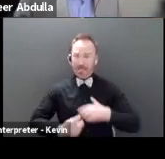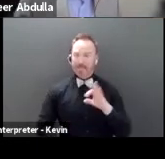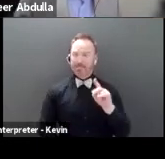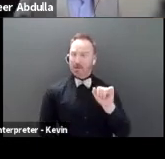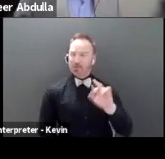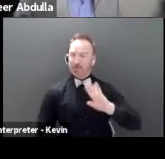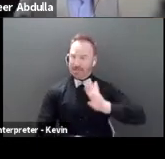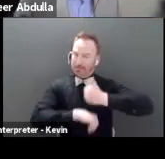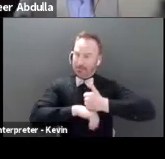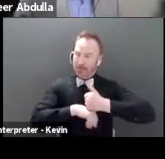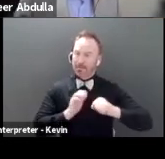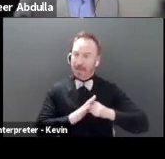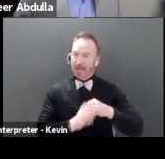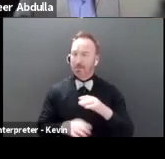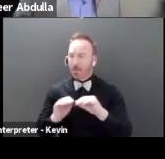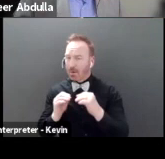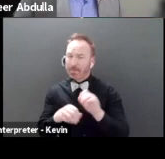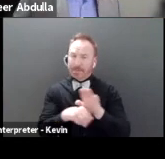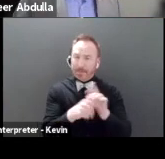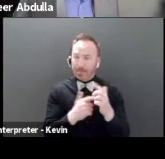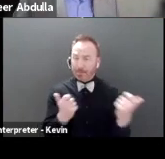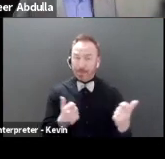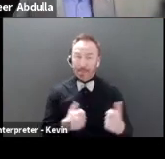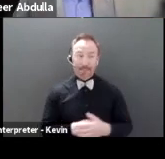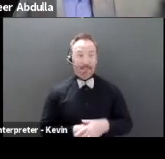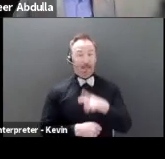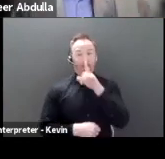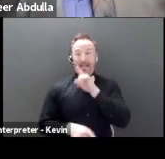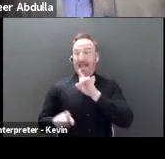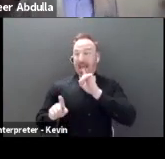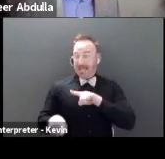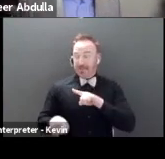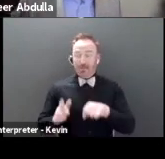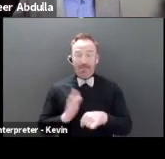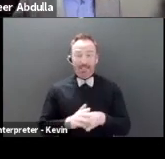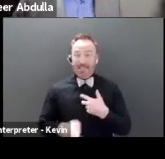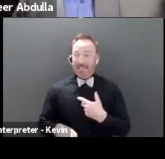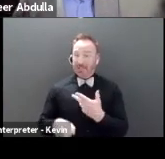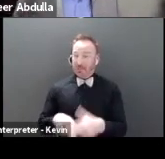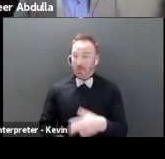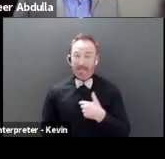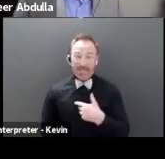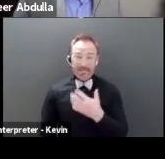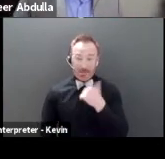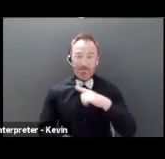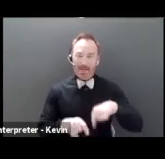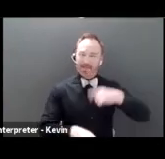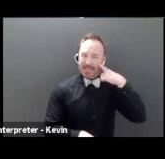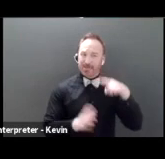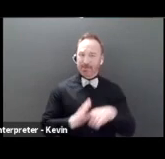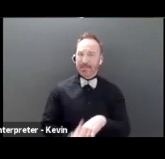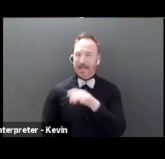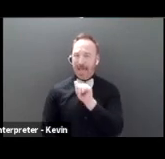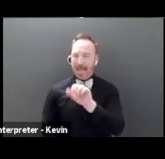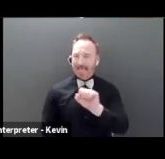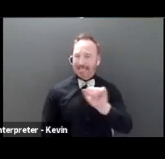Unfortunately, the answer is great and easy and could make a very short presentation, but as soon as possible, right away, the instant